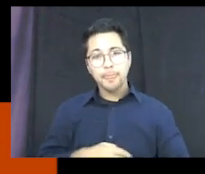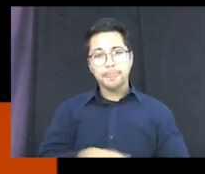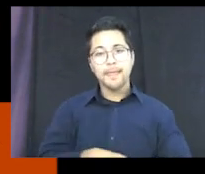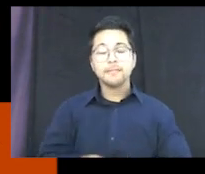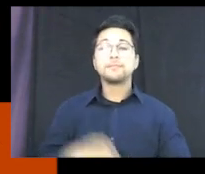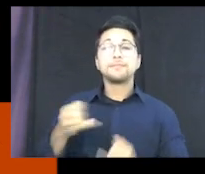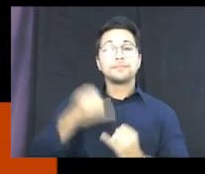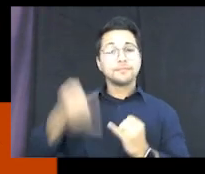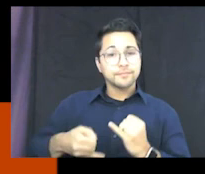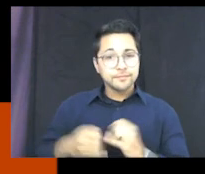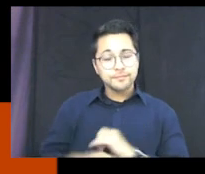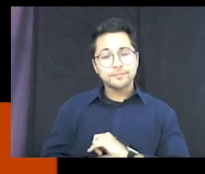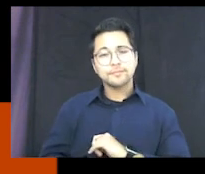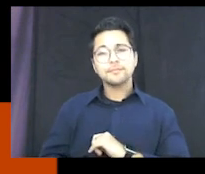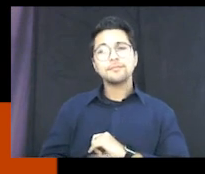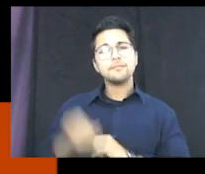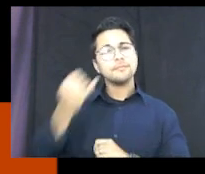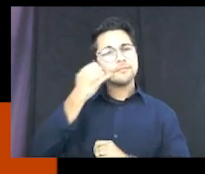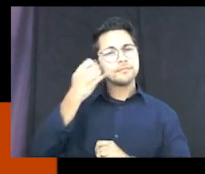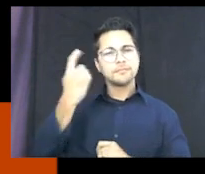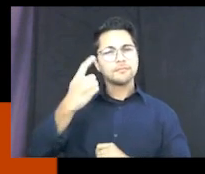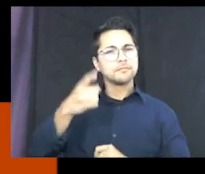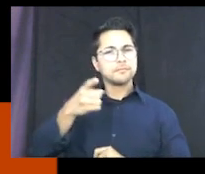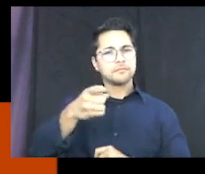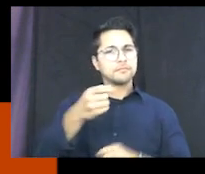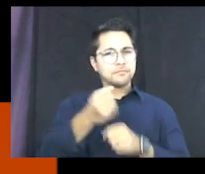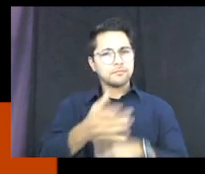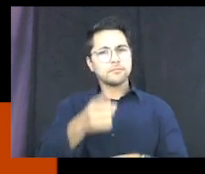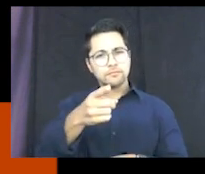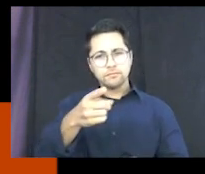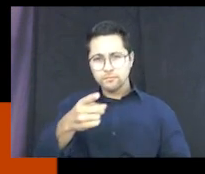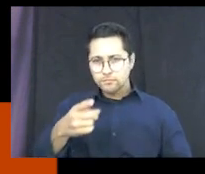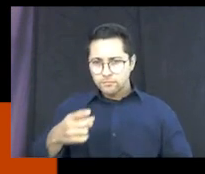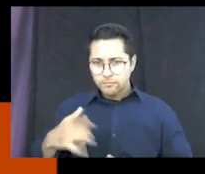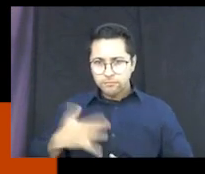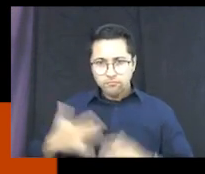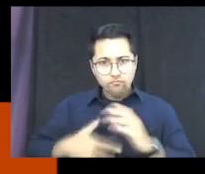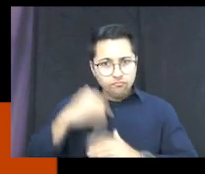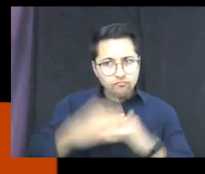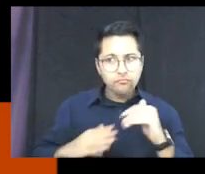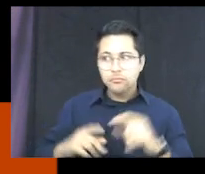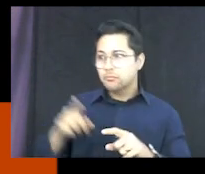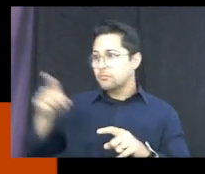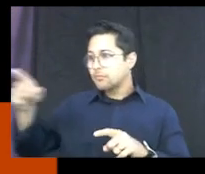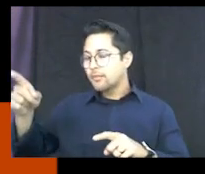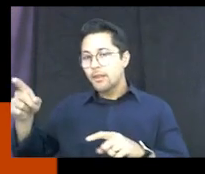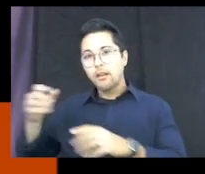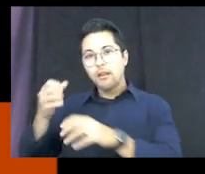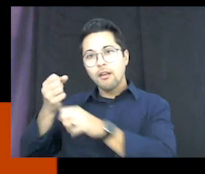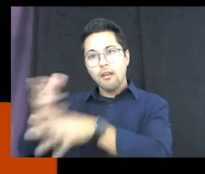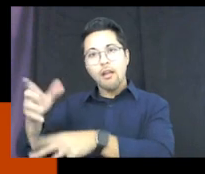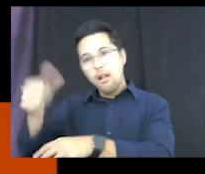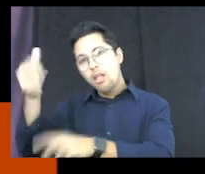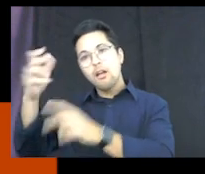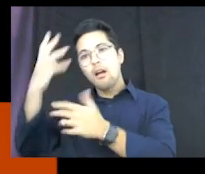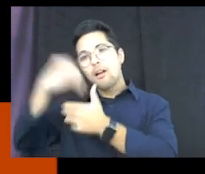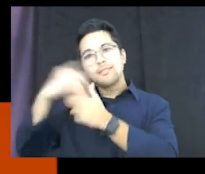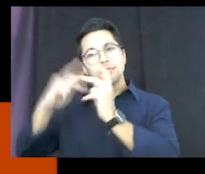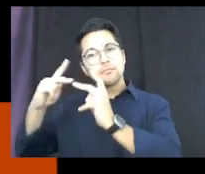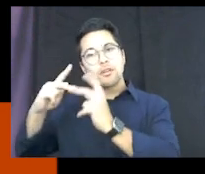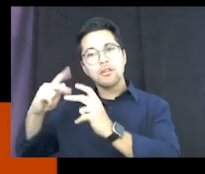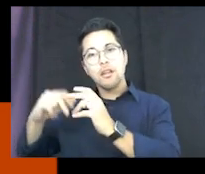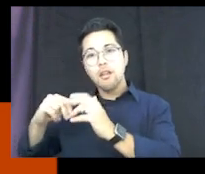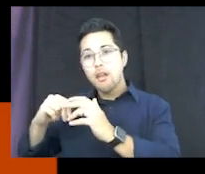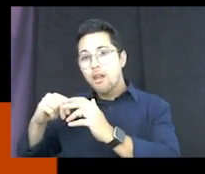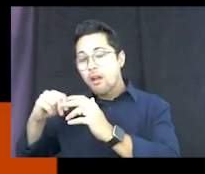Finally, if something that makes you comfortable makes another autistic person uncomfortable, even